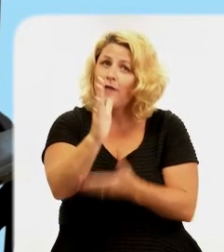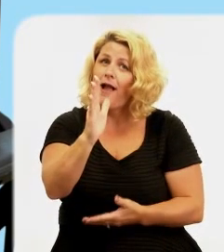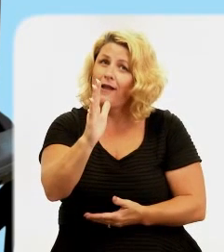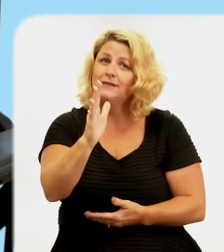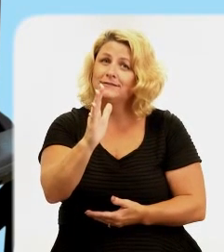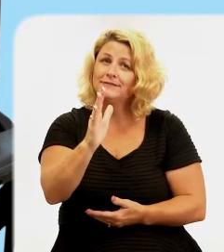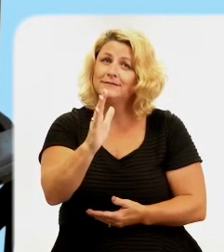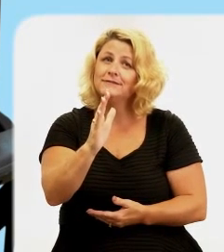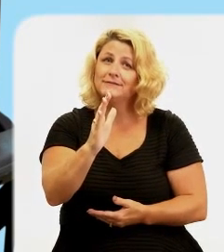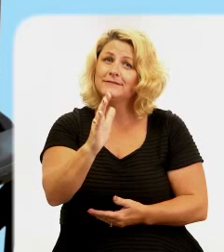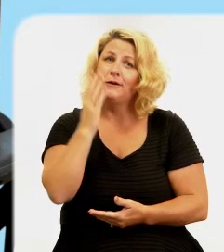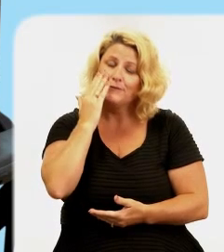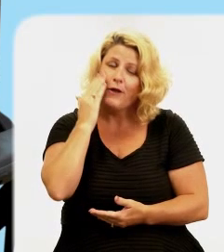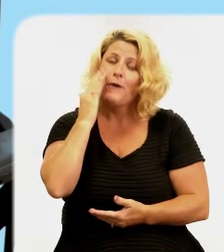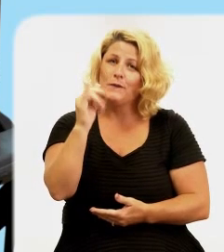rights.